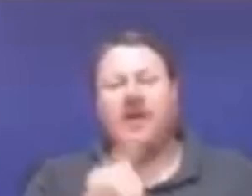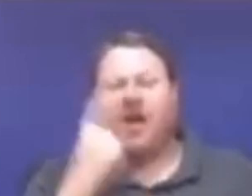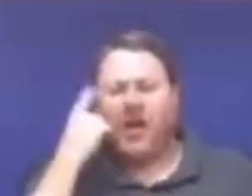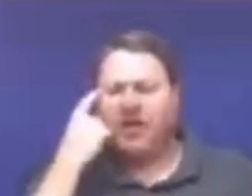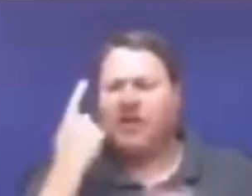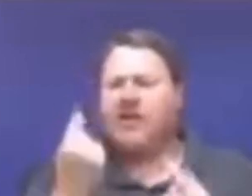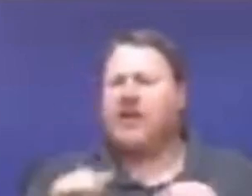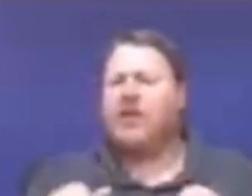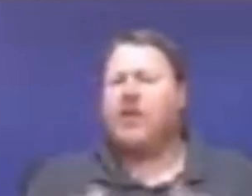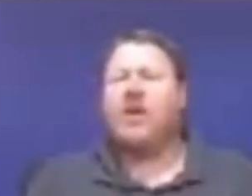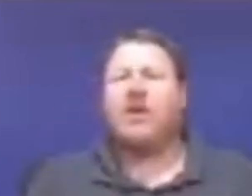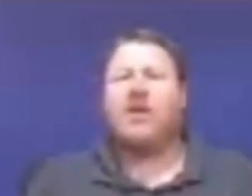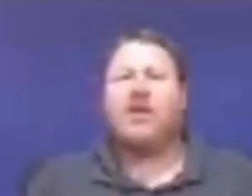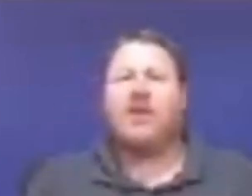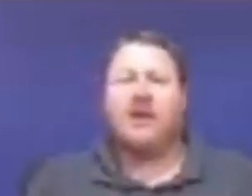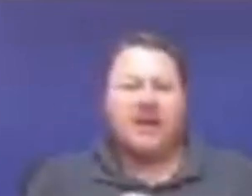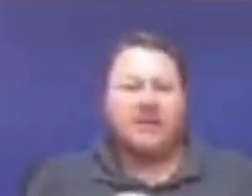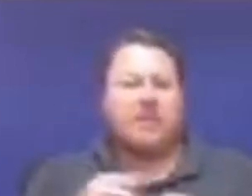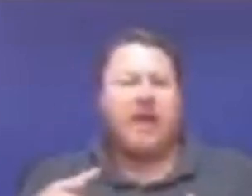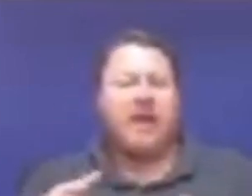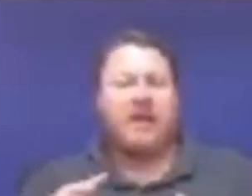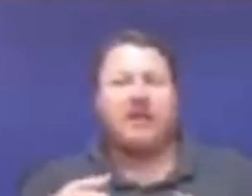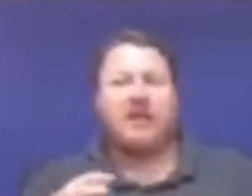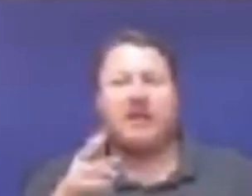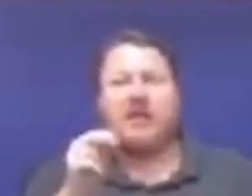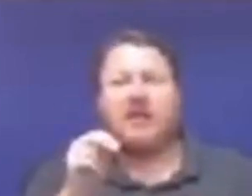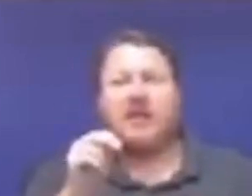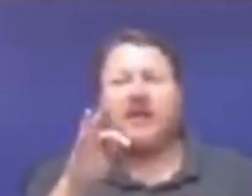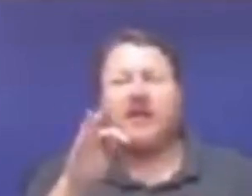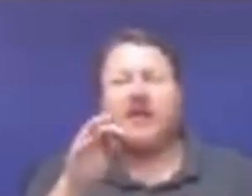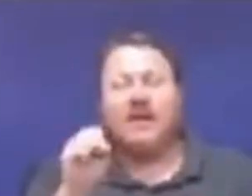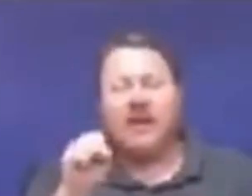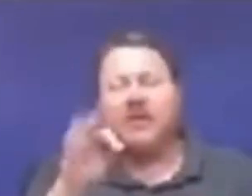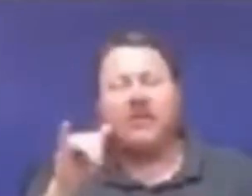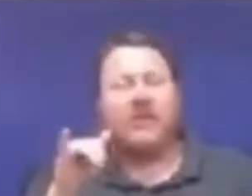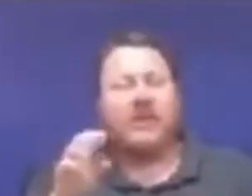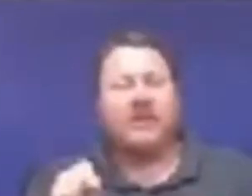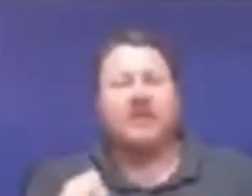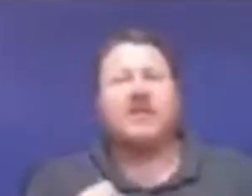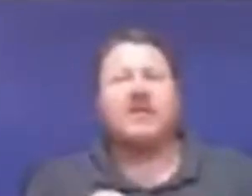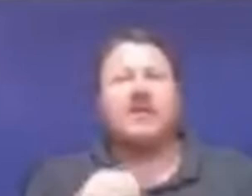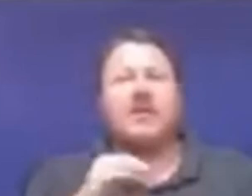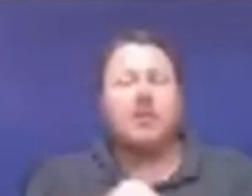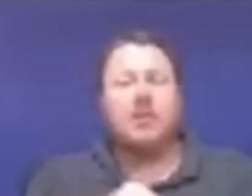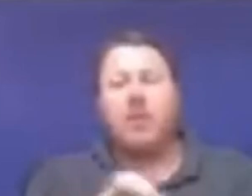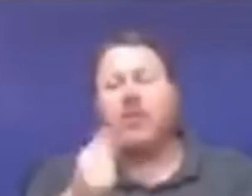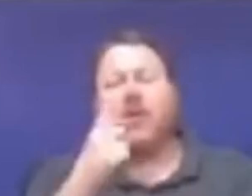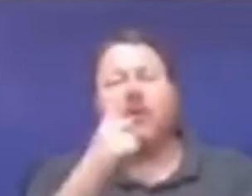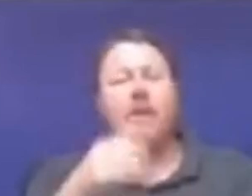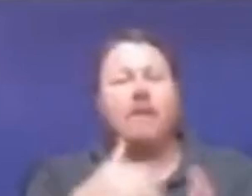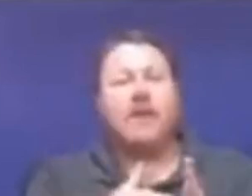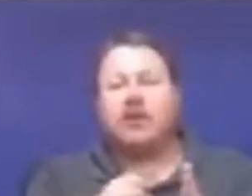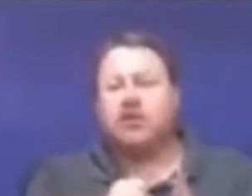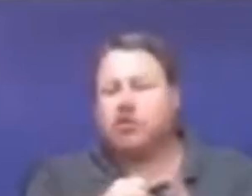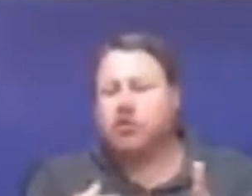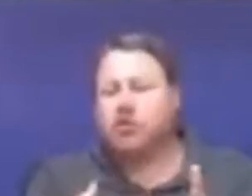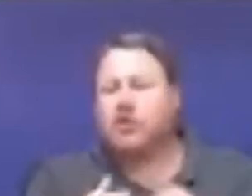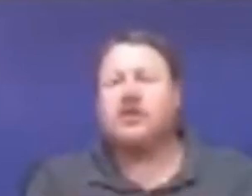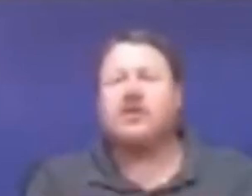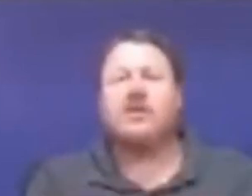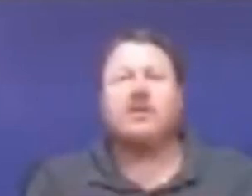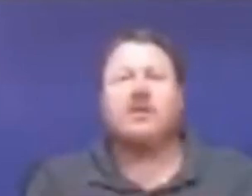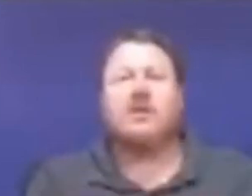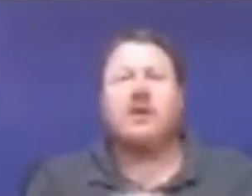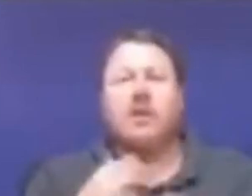well. I expanded NSFAS through billions of rands, reached more than 1 million students. We have actually